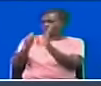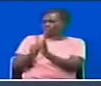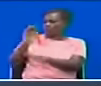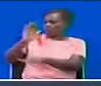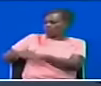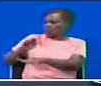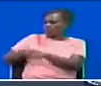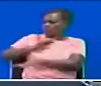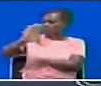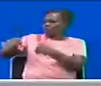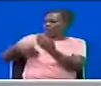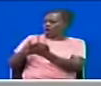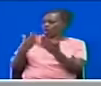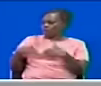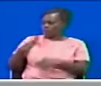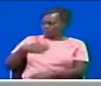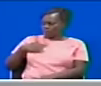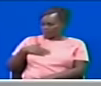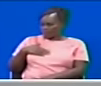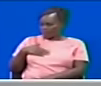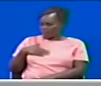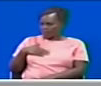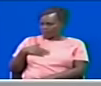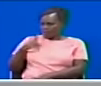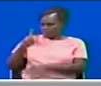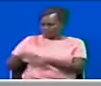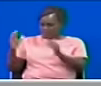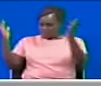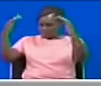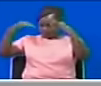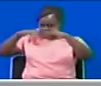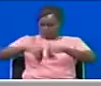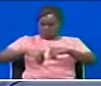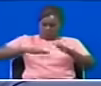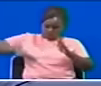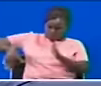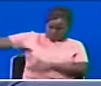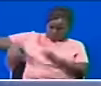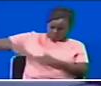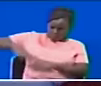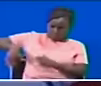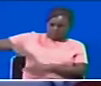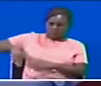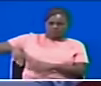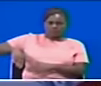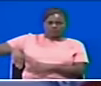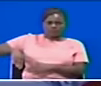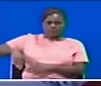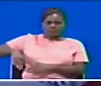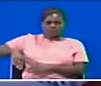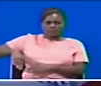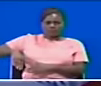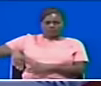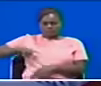for all my constituents, whoever they will at be? At the convention, in Bomas of Kenya, were